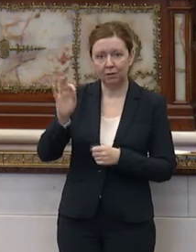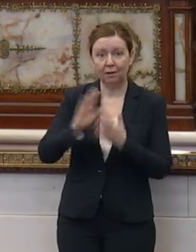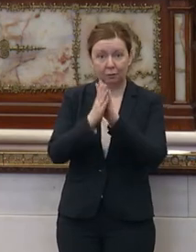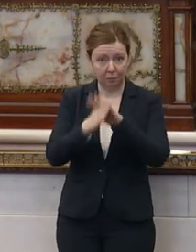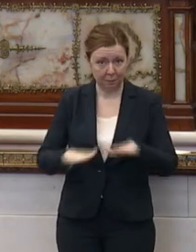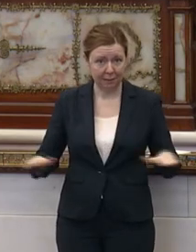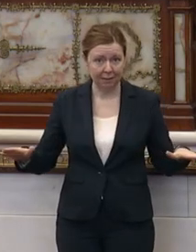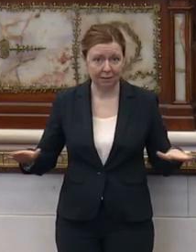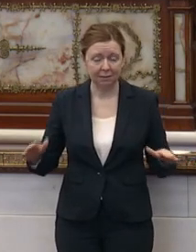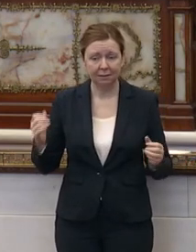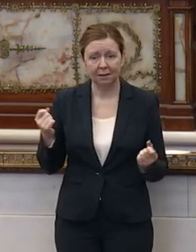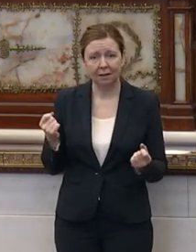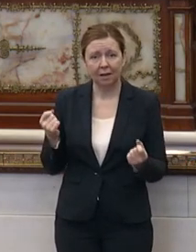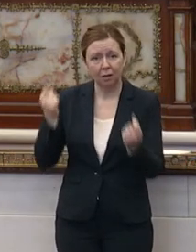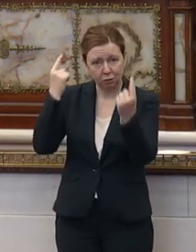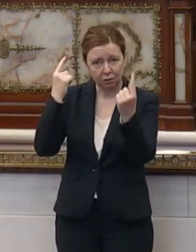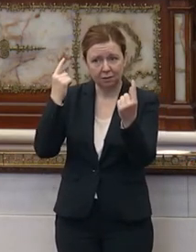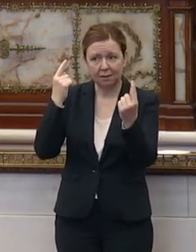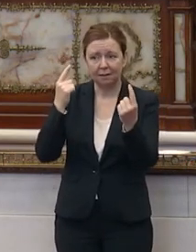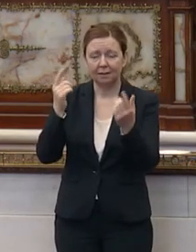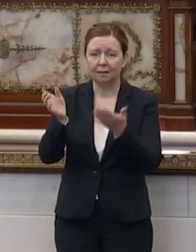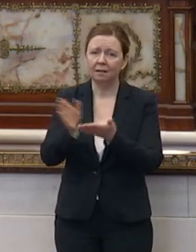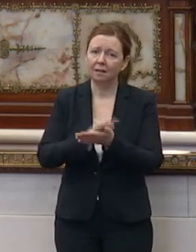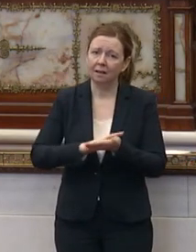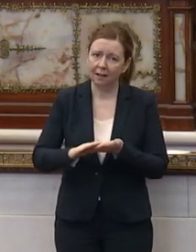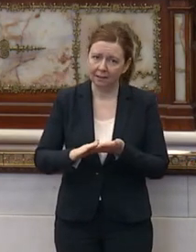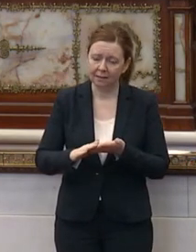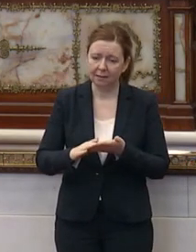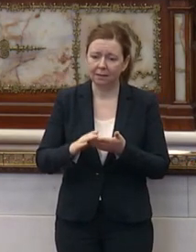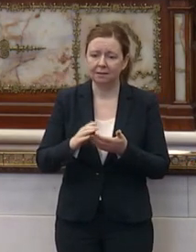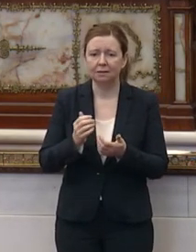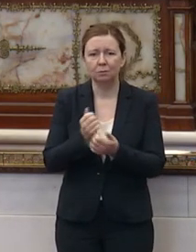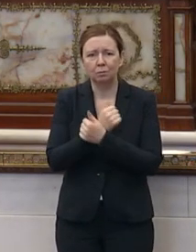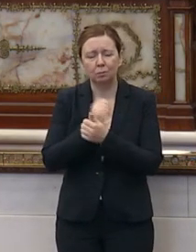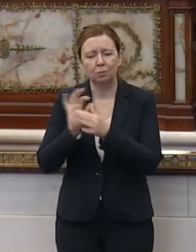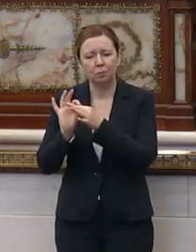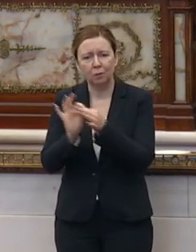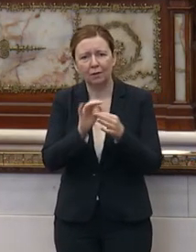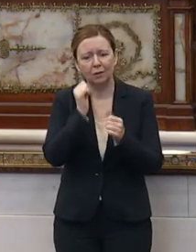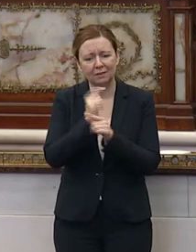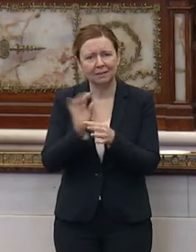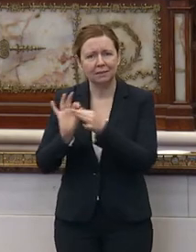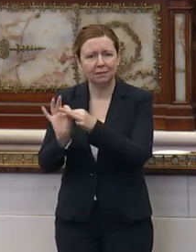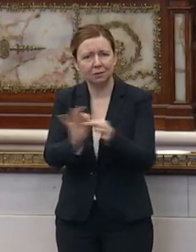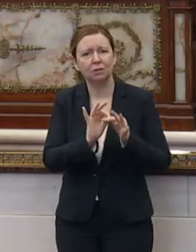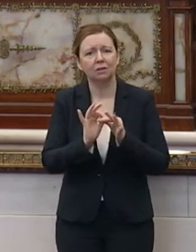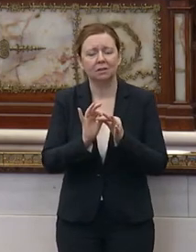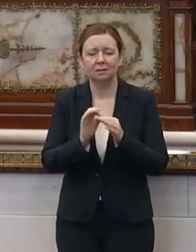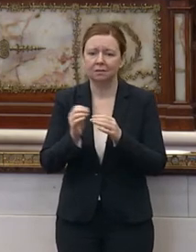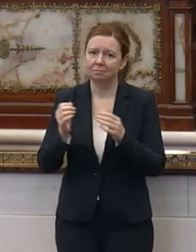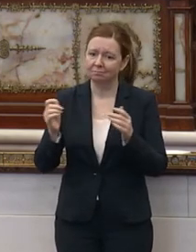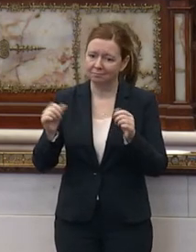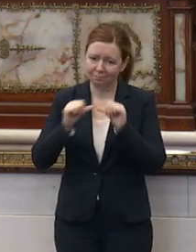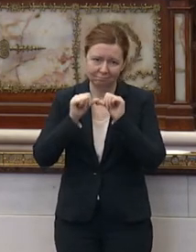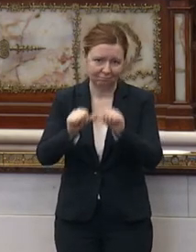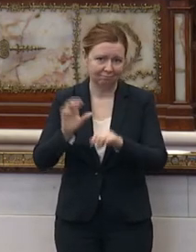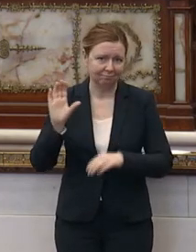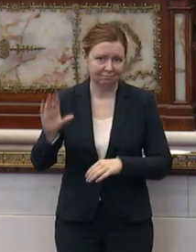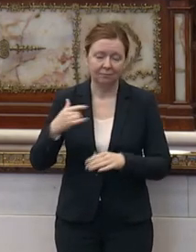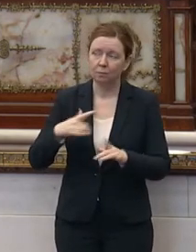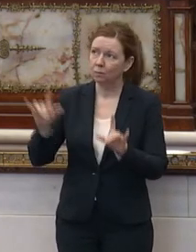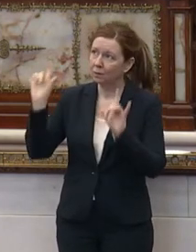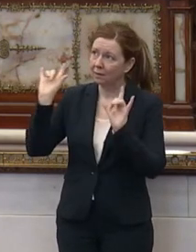peace, understanding, kindness, brotherhood, and sisterhood to reign. We love